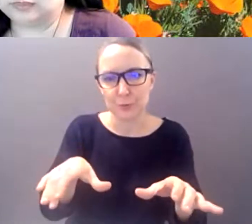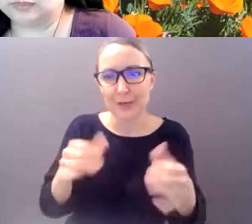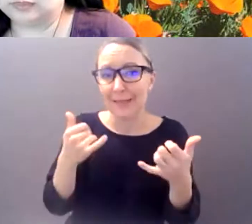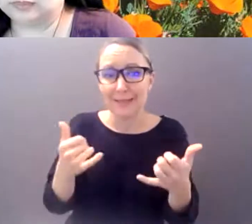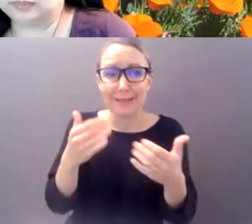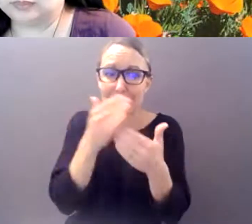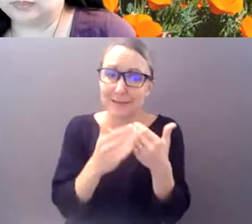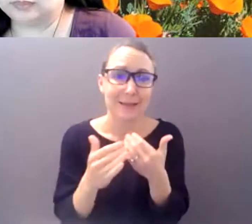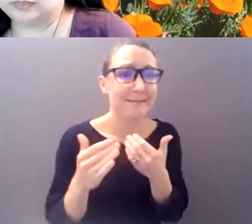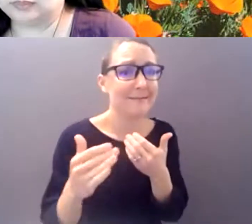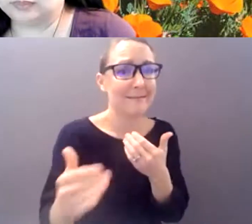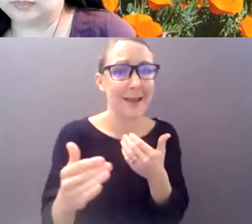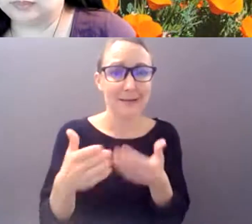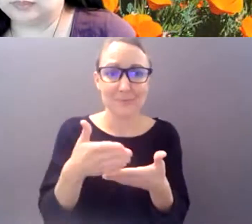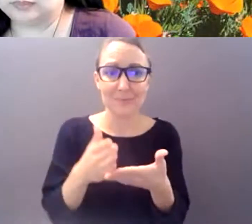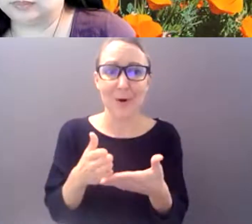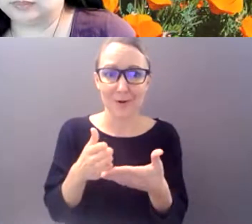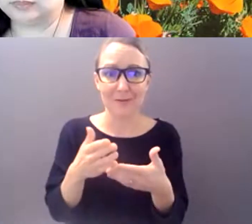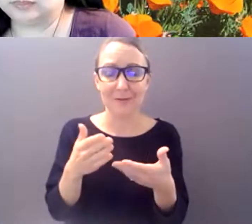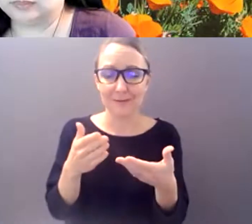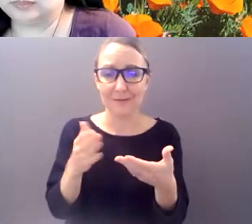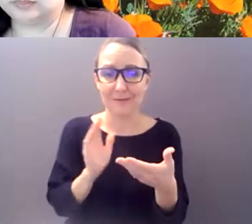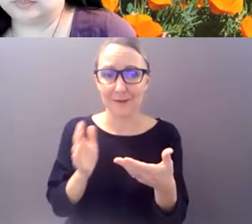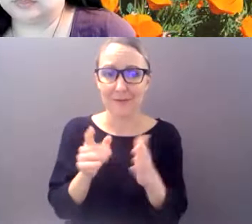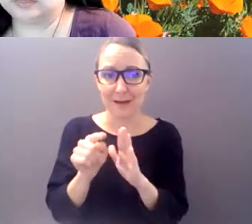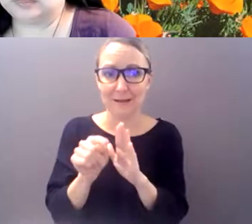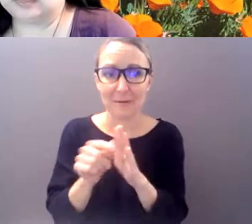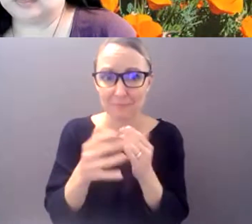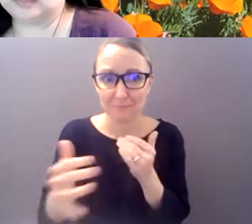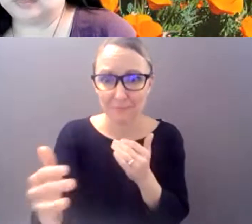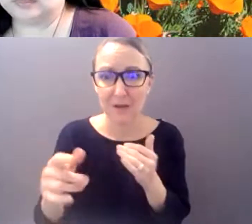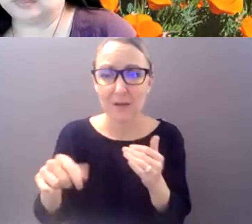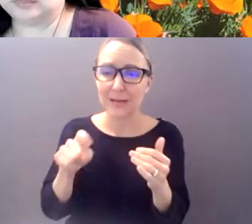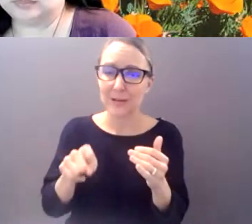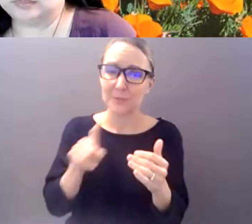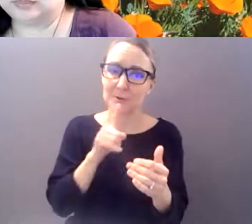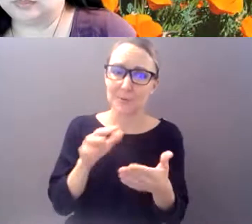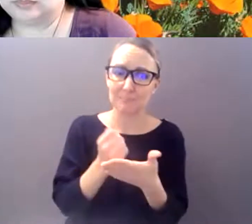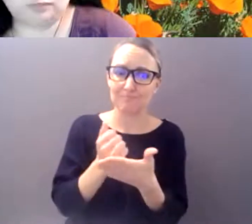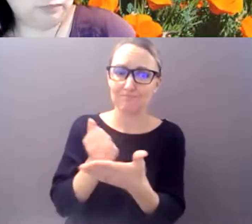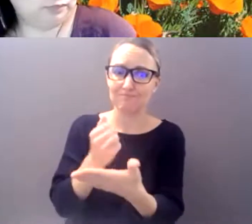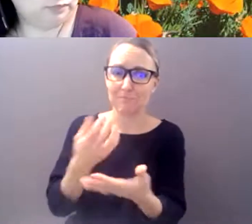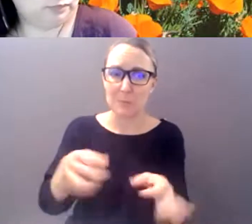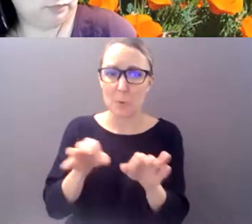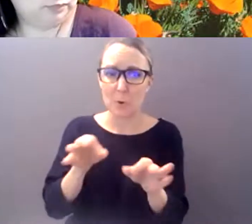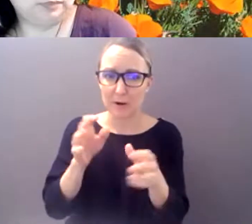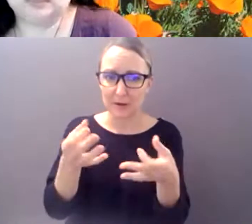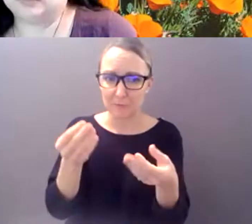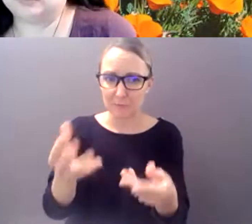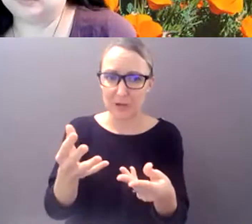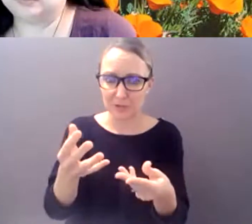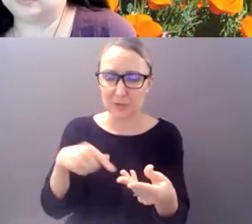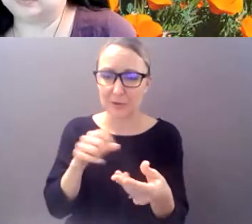frontier. How will we make sure that we're leveraging the important information that we need in order to support our